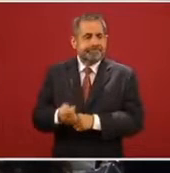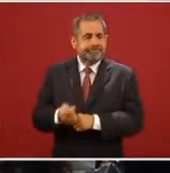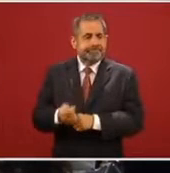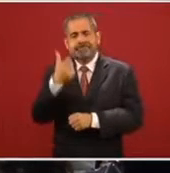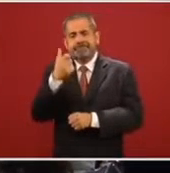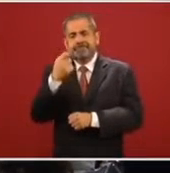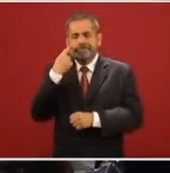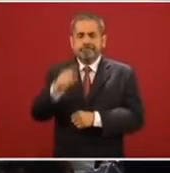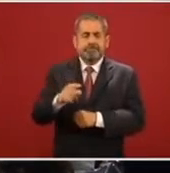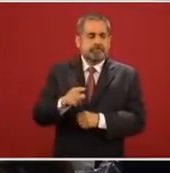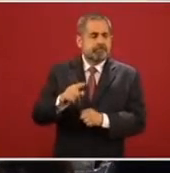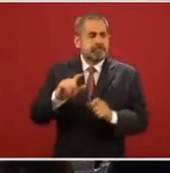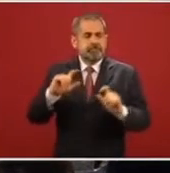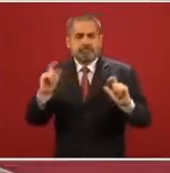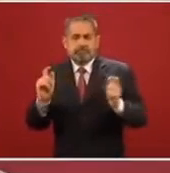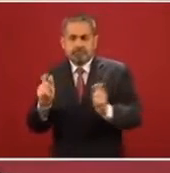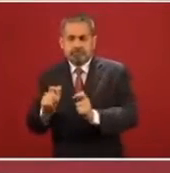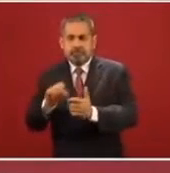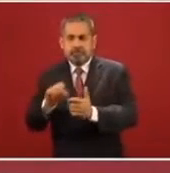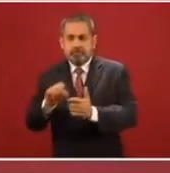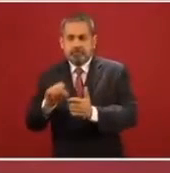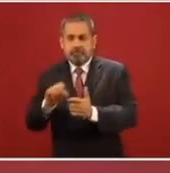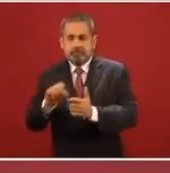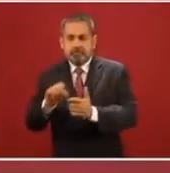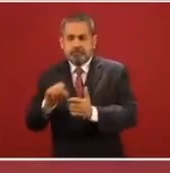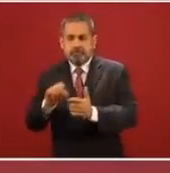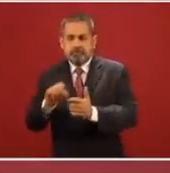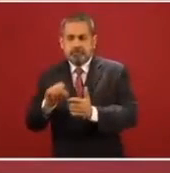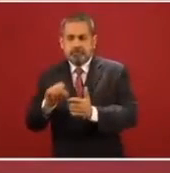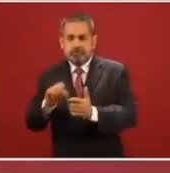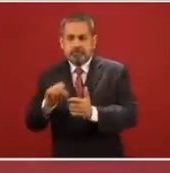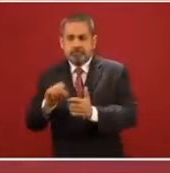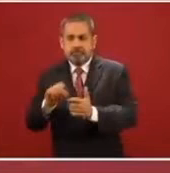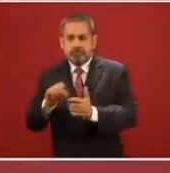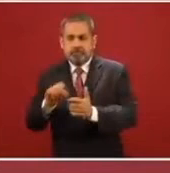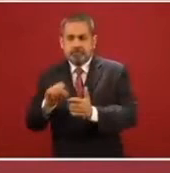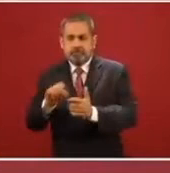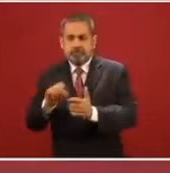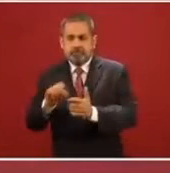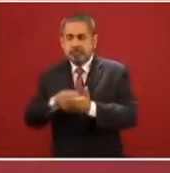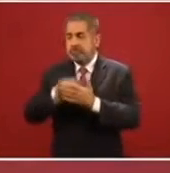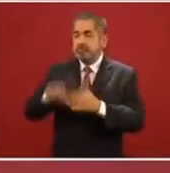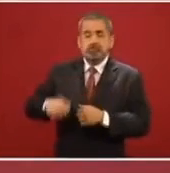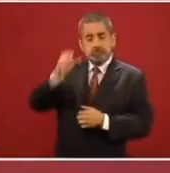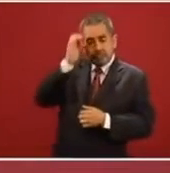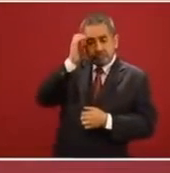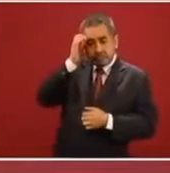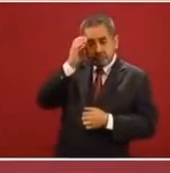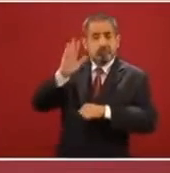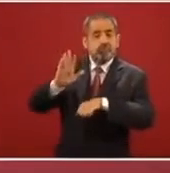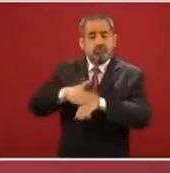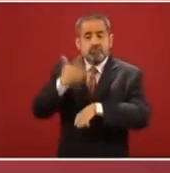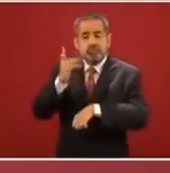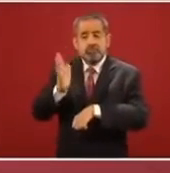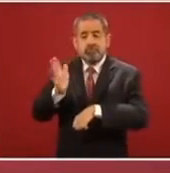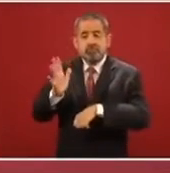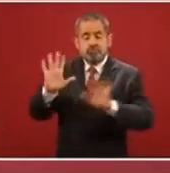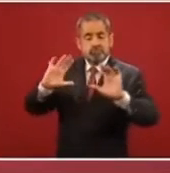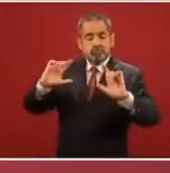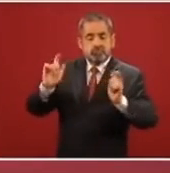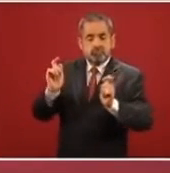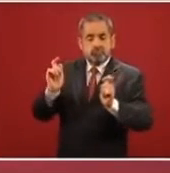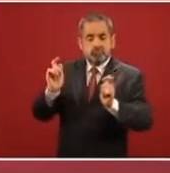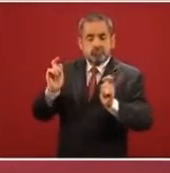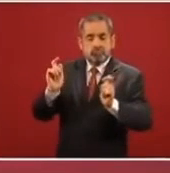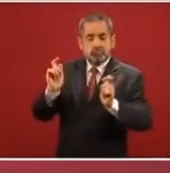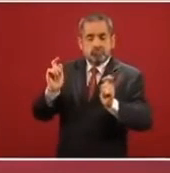controlled permitió en el caso chino or permitted, in the case of China, el extinguir la epidemia.